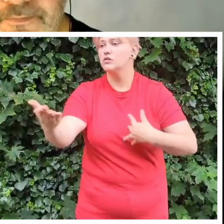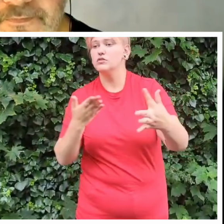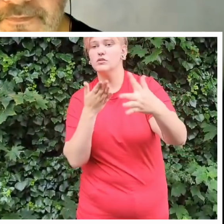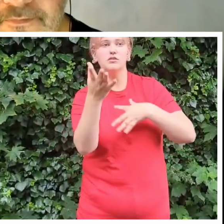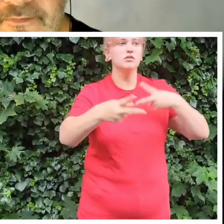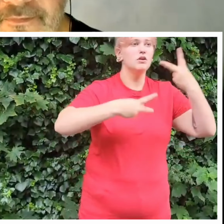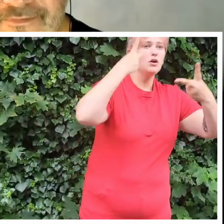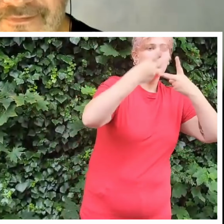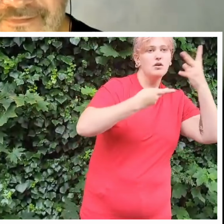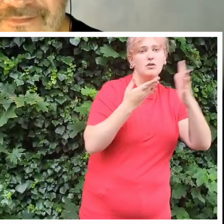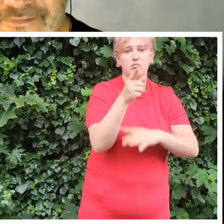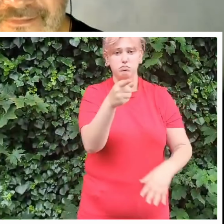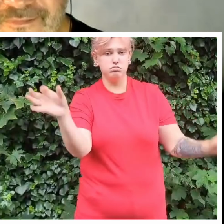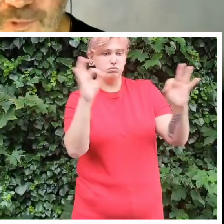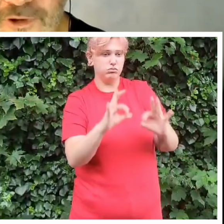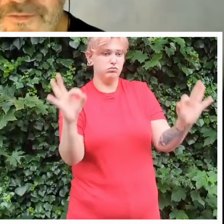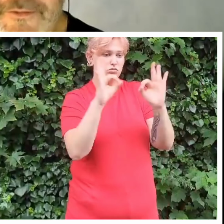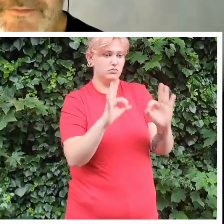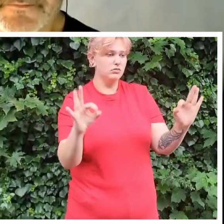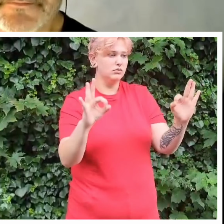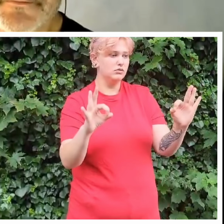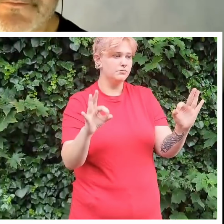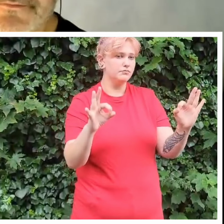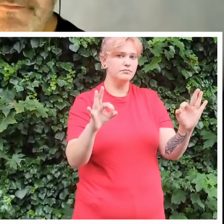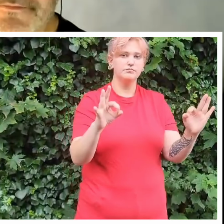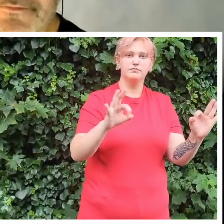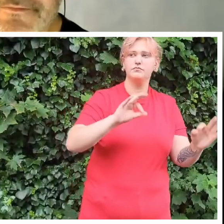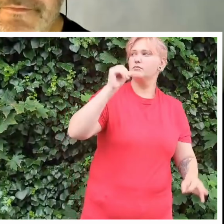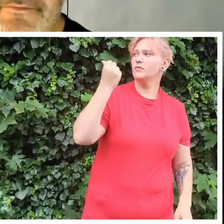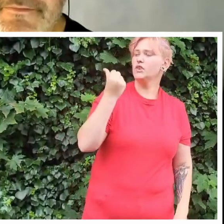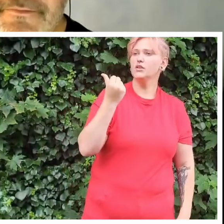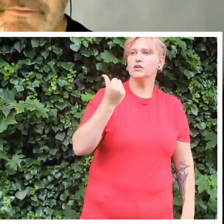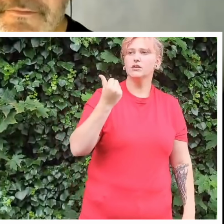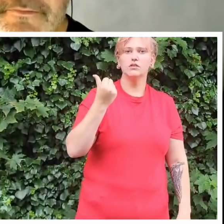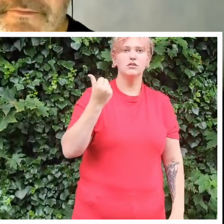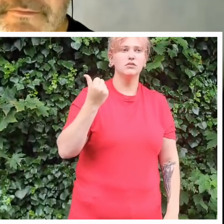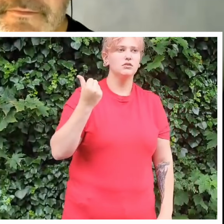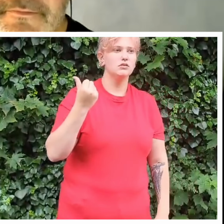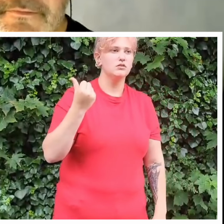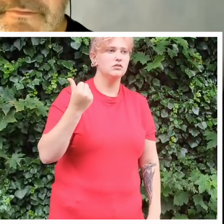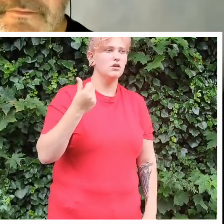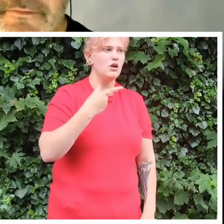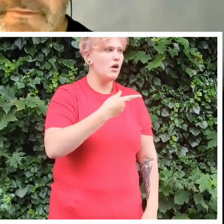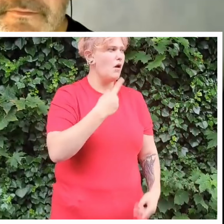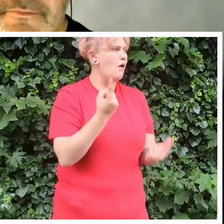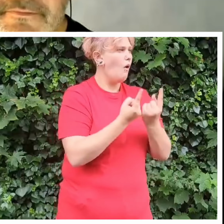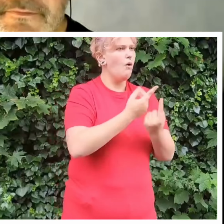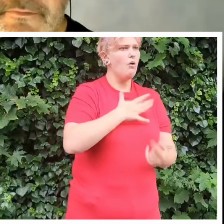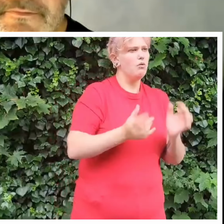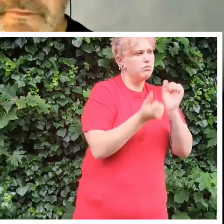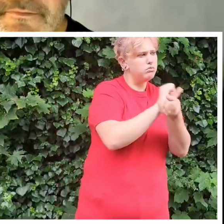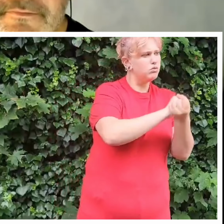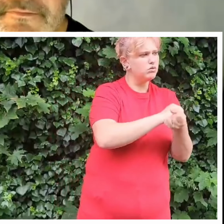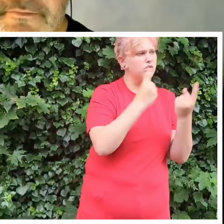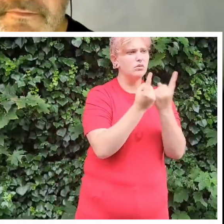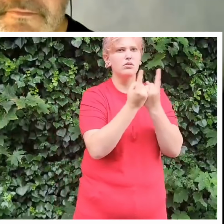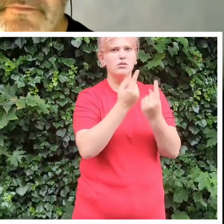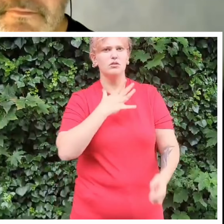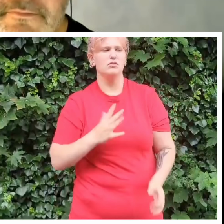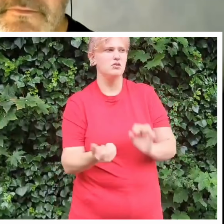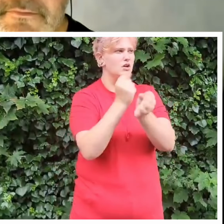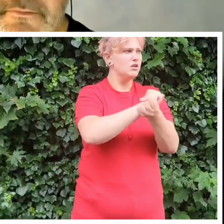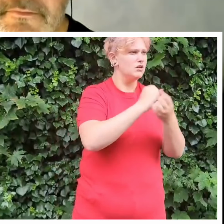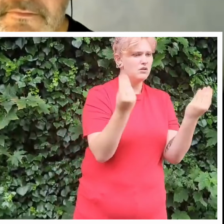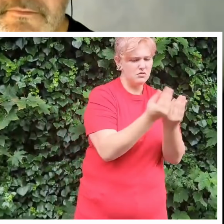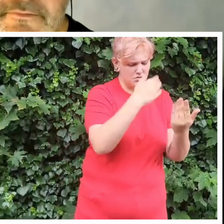through song and through your music. And things just needed to change. Things just needed to